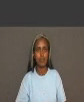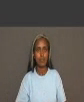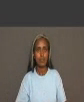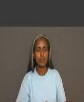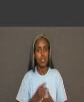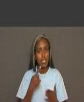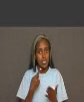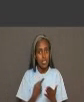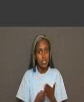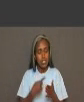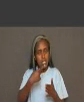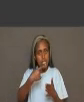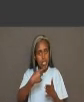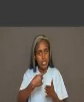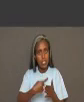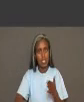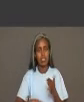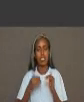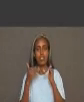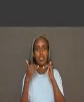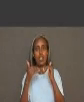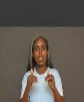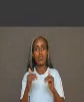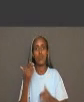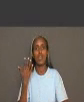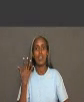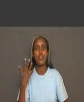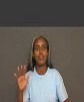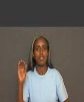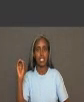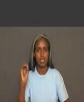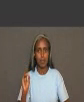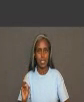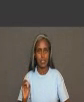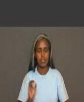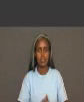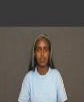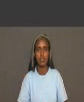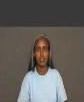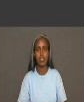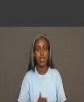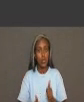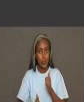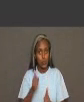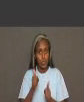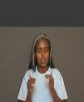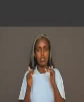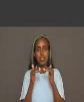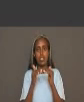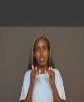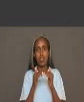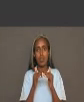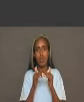This is taxed at a rate of 15%, which is equal